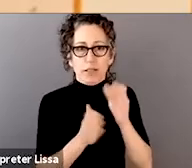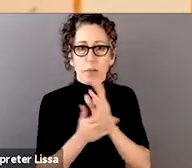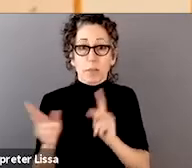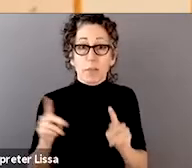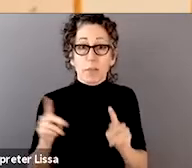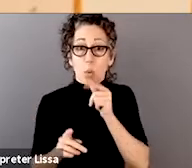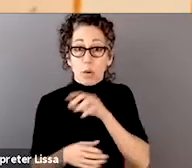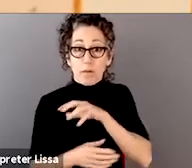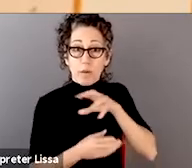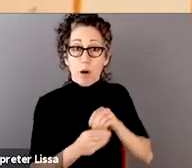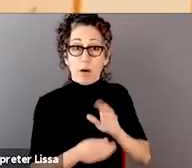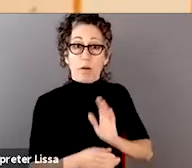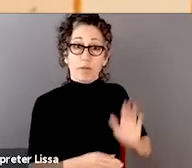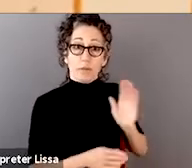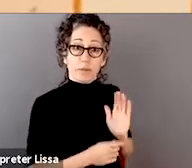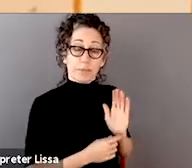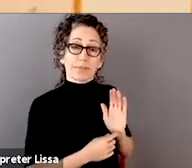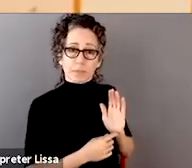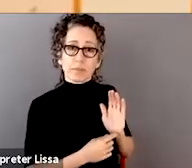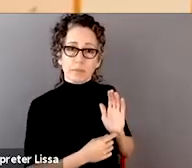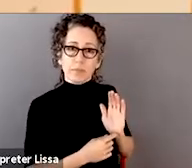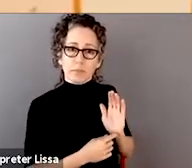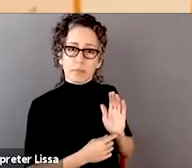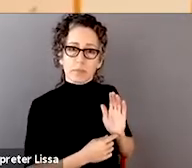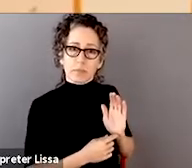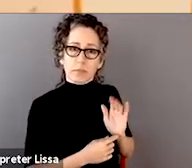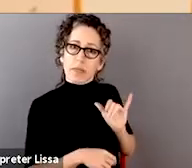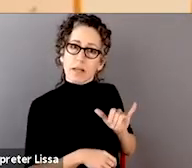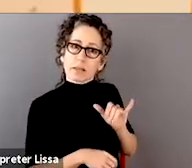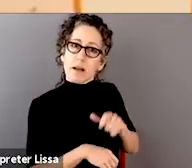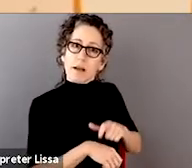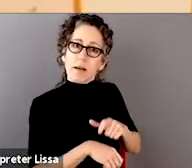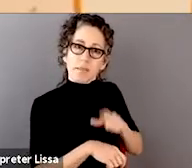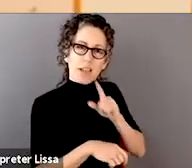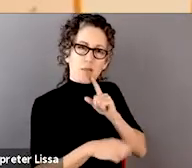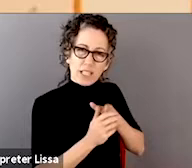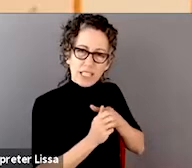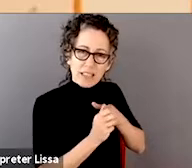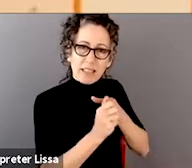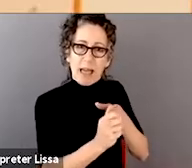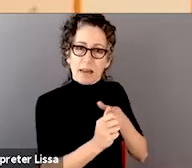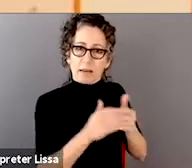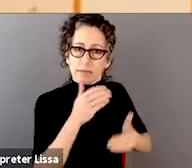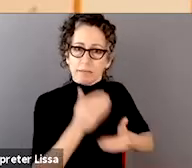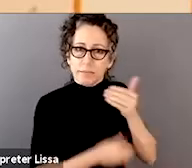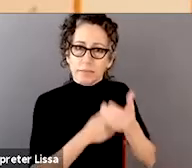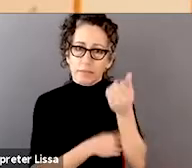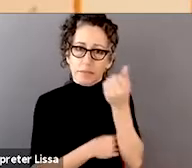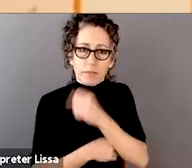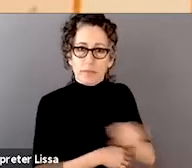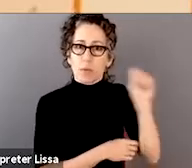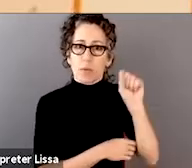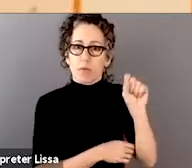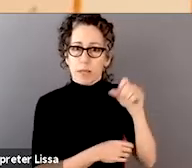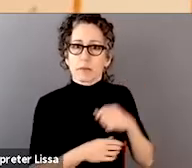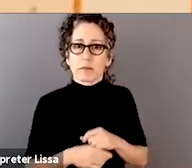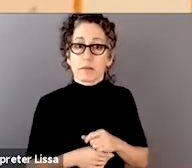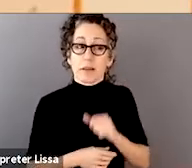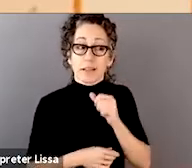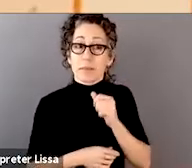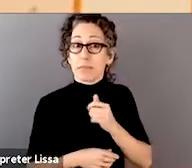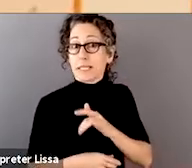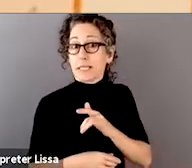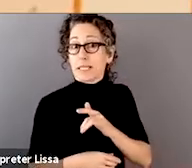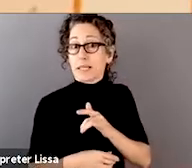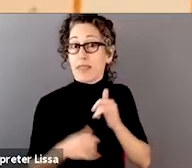some of these ideas that were really leading the charge at the time, but have not sort of been part of the story that we tell in the